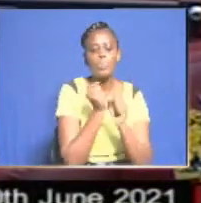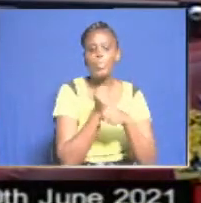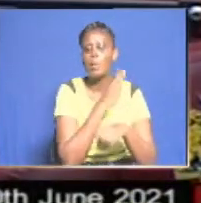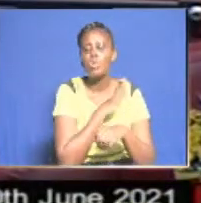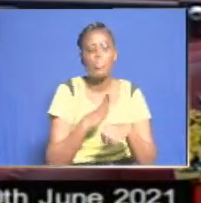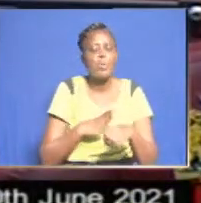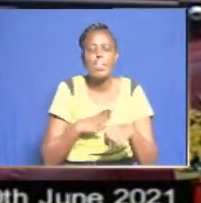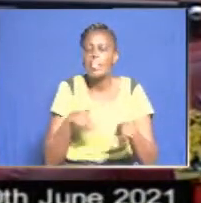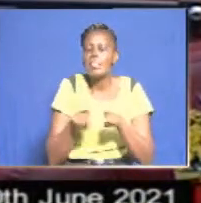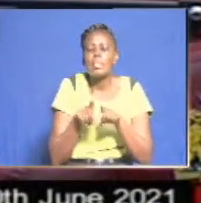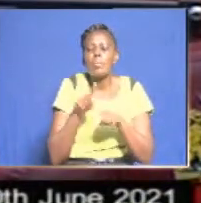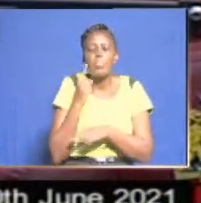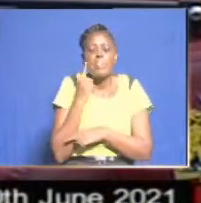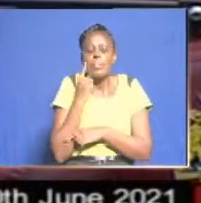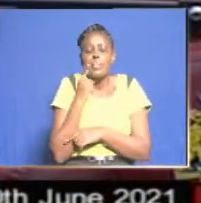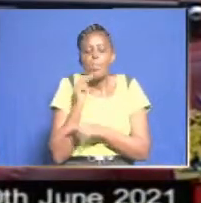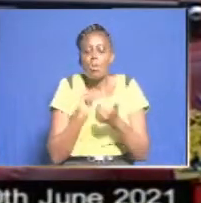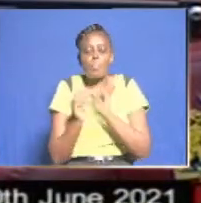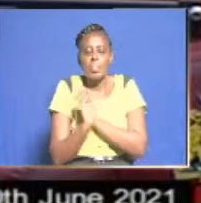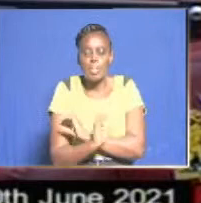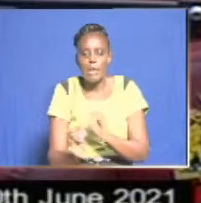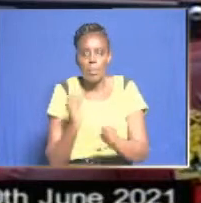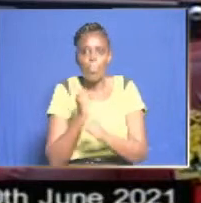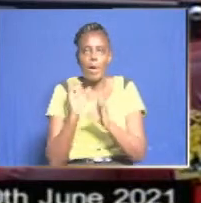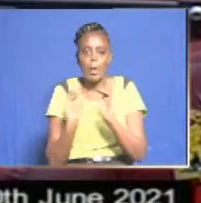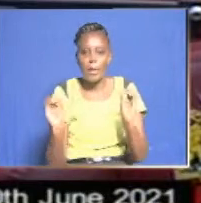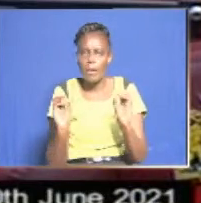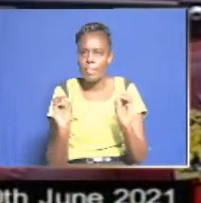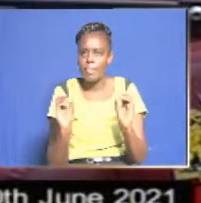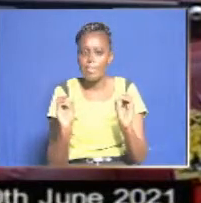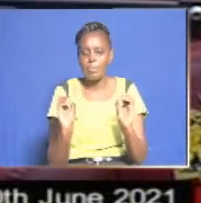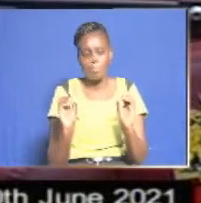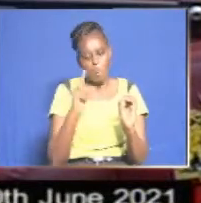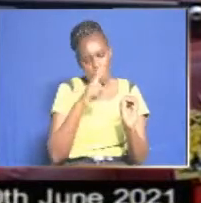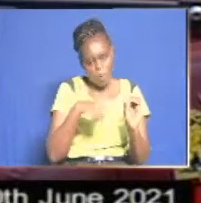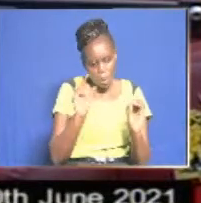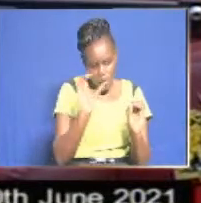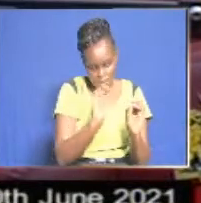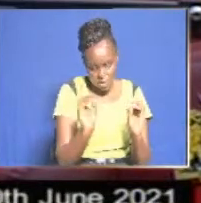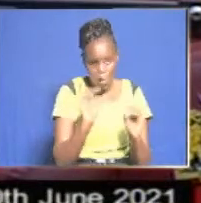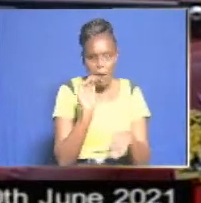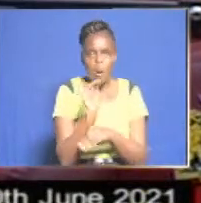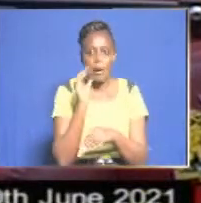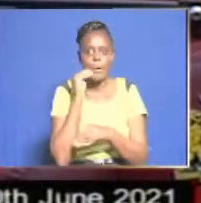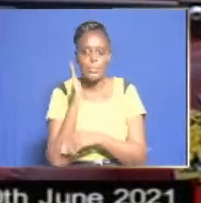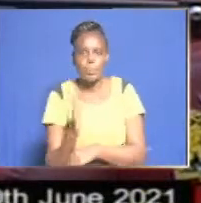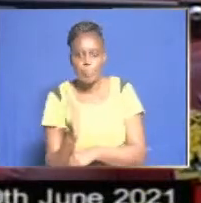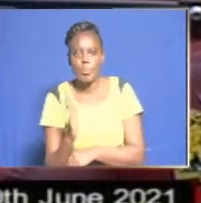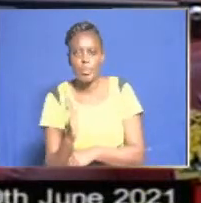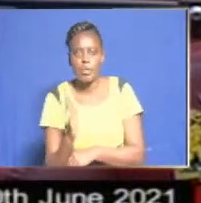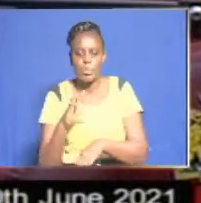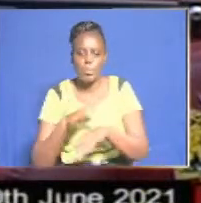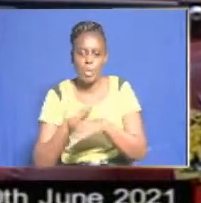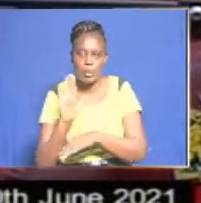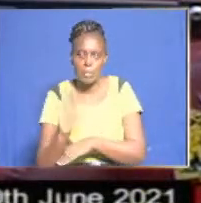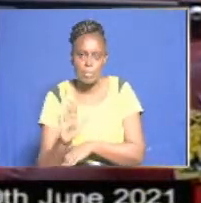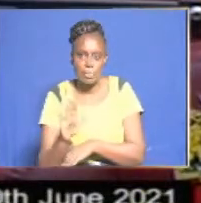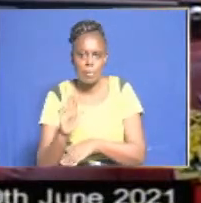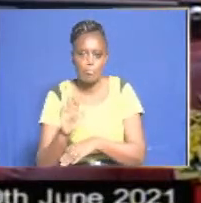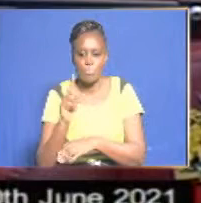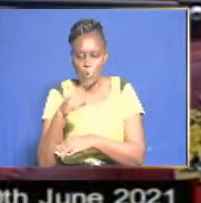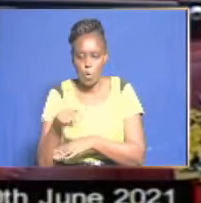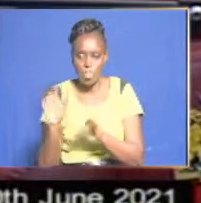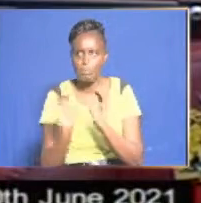look incompetent is out of order, Honorable Speaker. I request you, Honorable Speaker, to find him out of